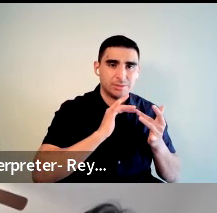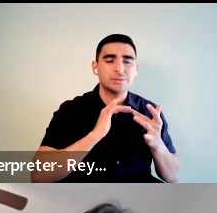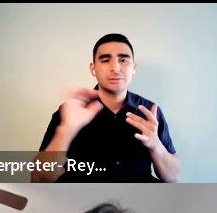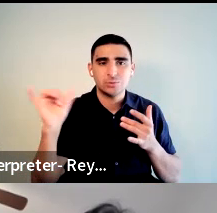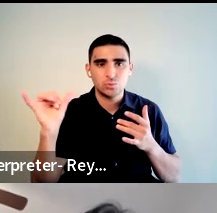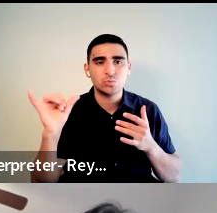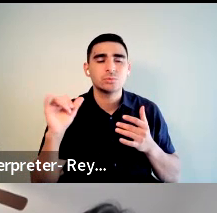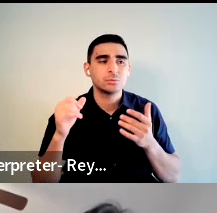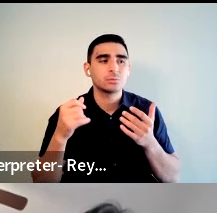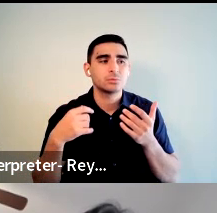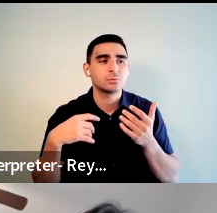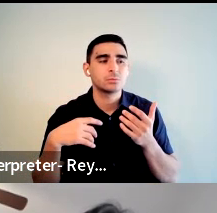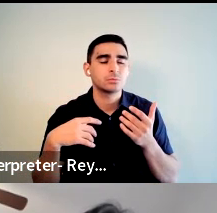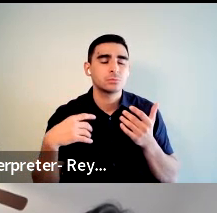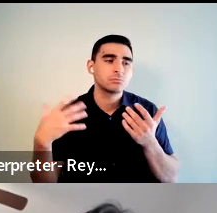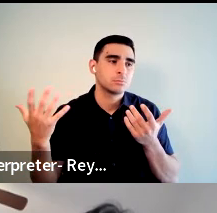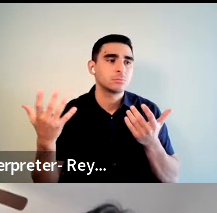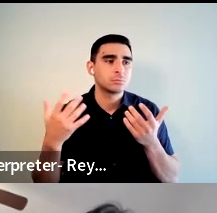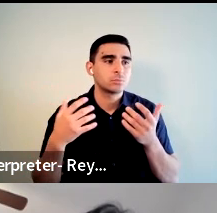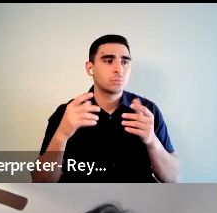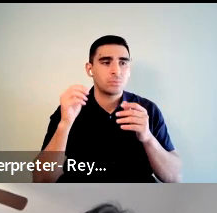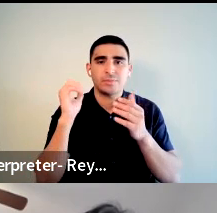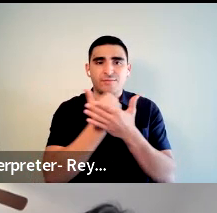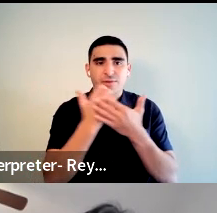there are pieces that need to happen all together.